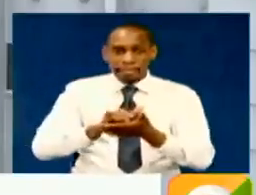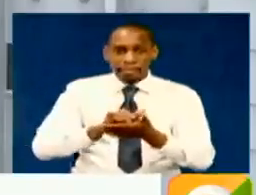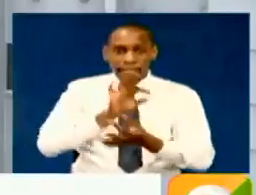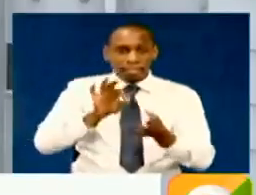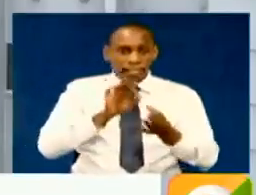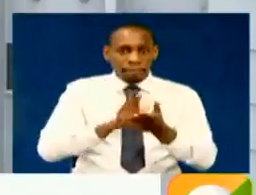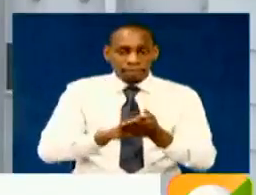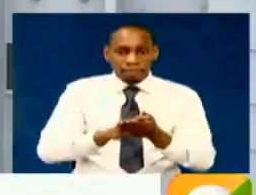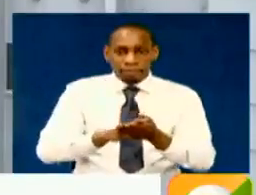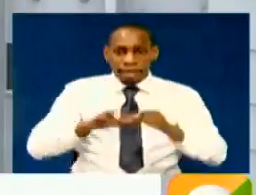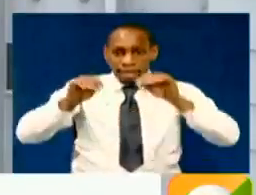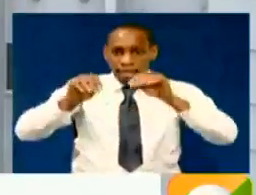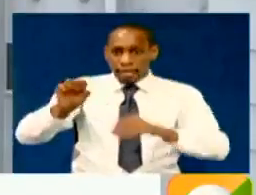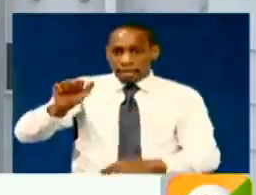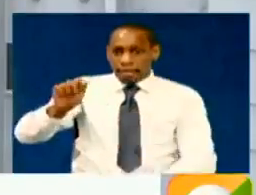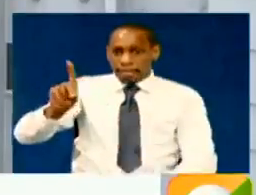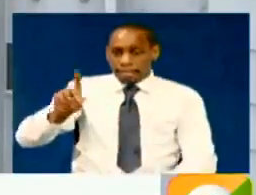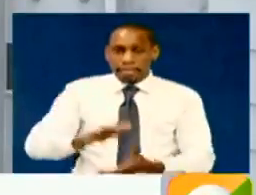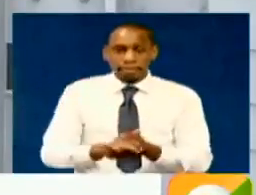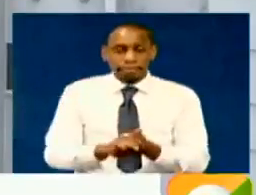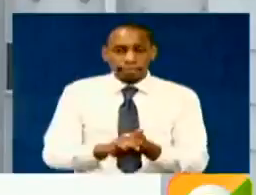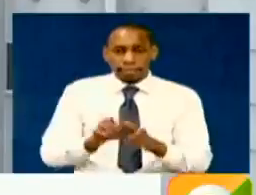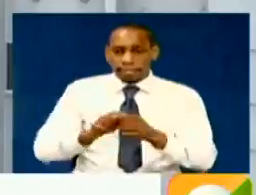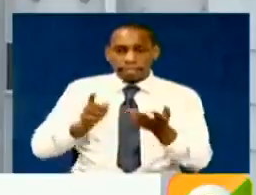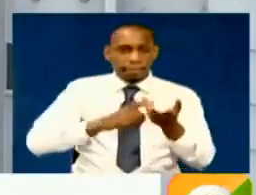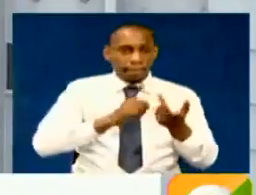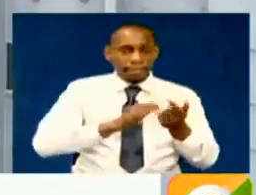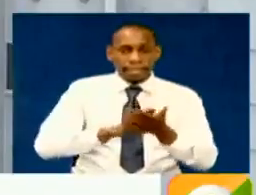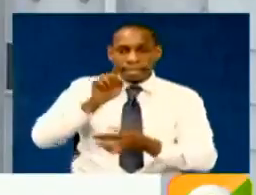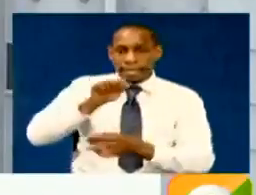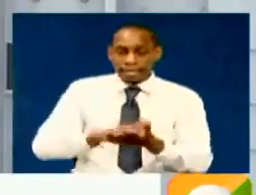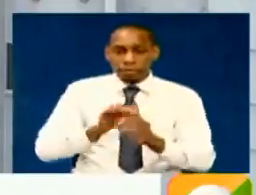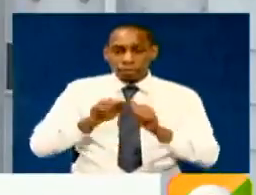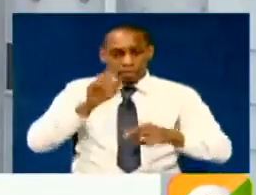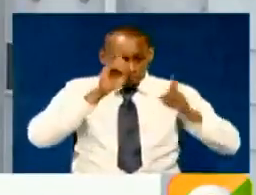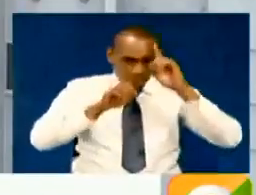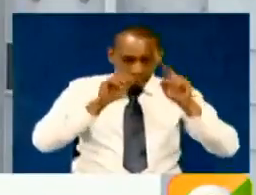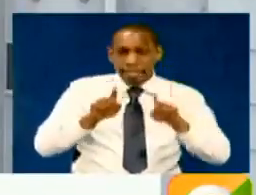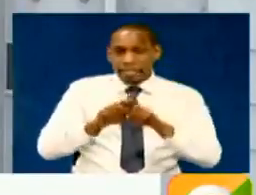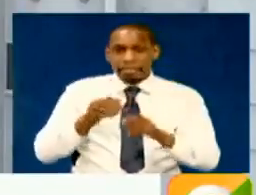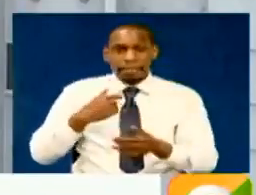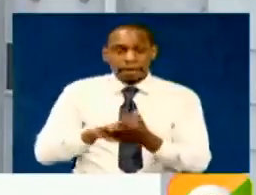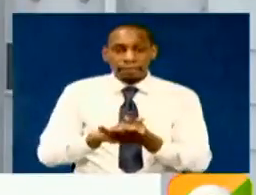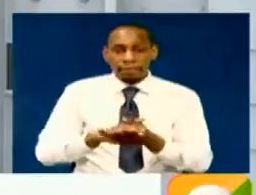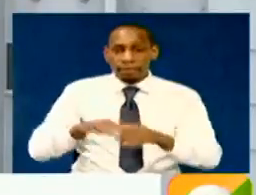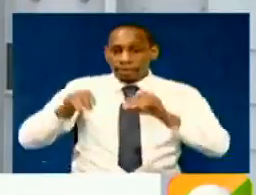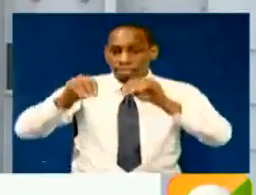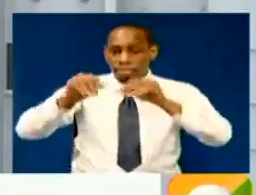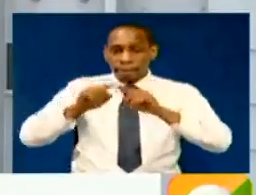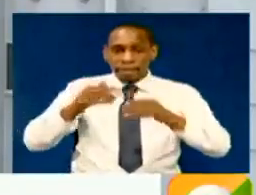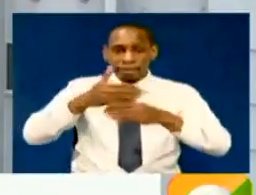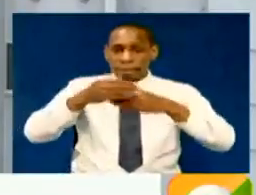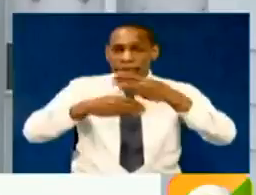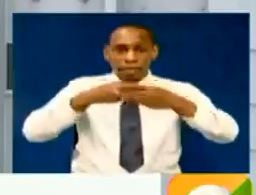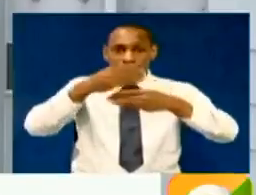specific parts of sand. Now, you could fudge with the numbers and the ratios a little bit, and you could still end up with some form of concrete, but the